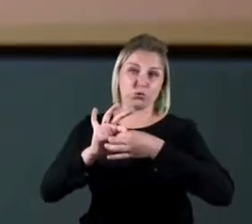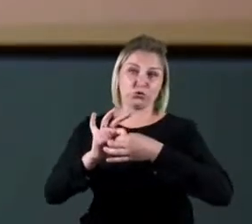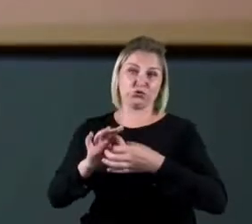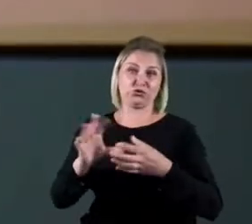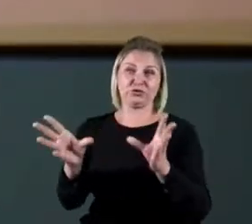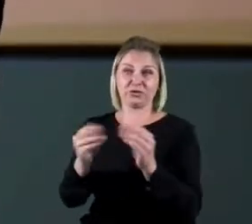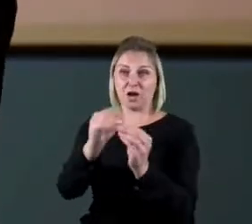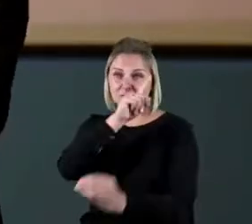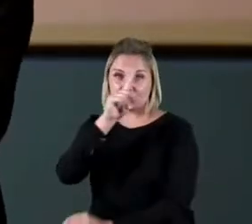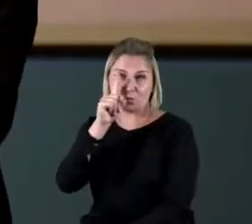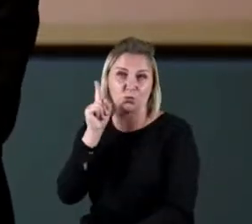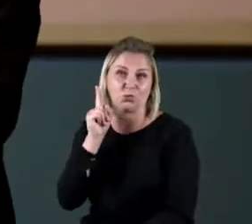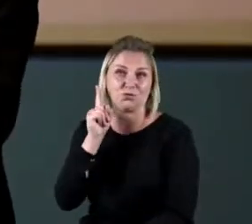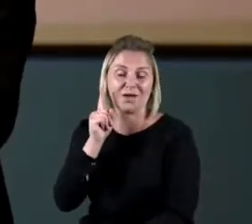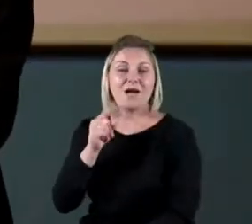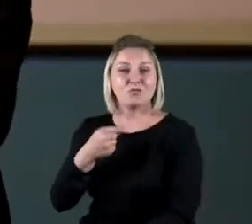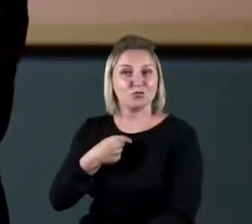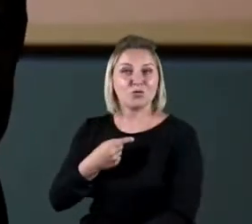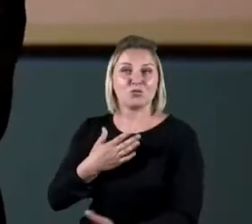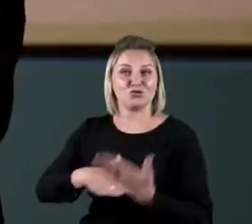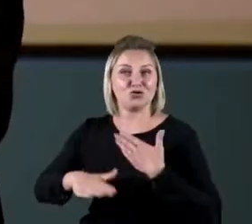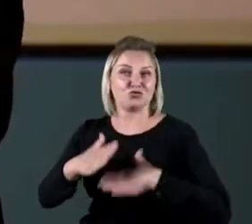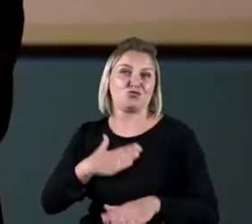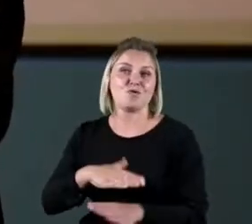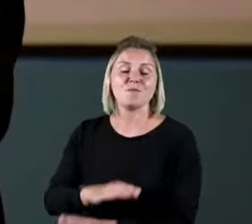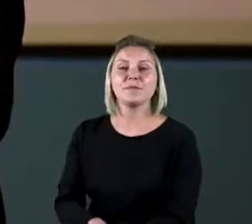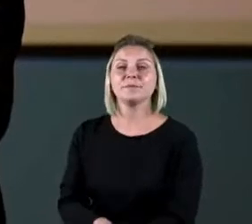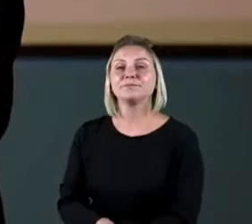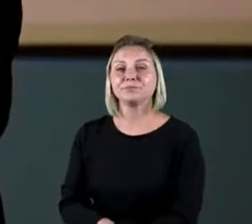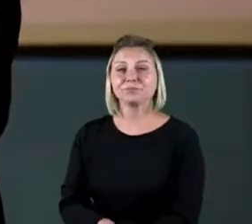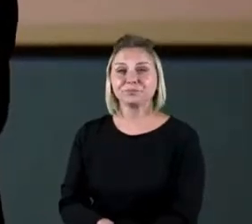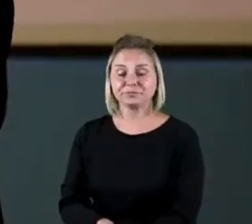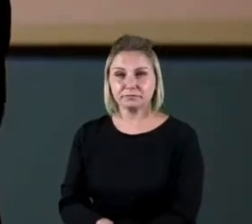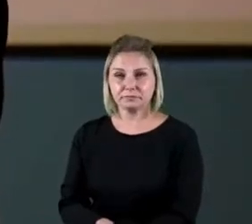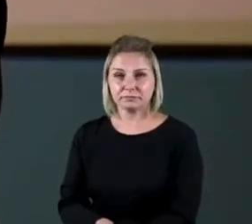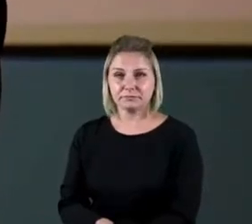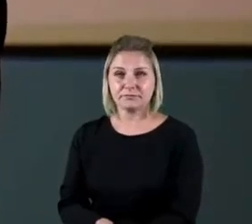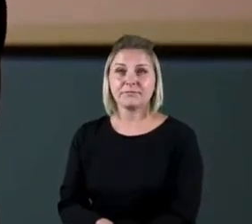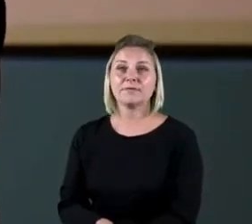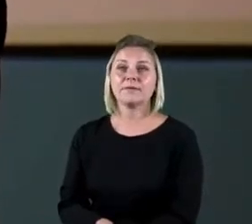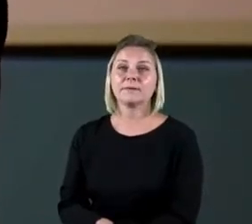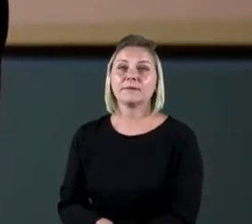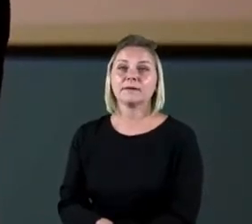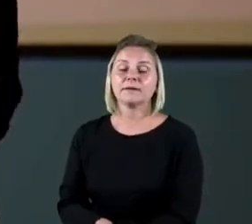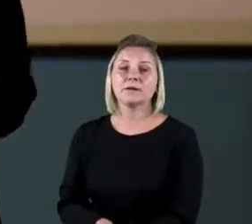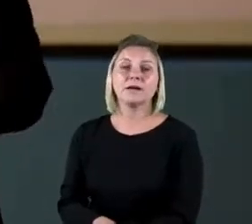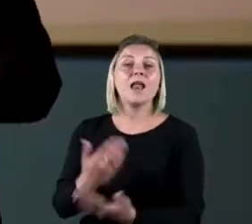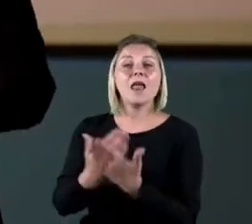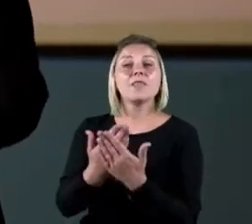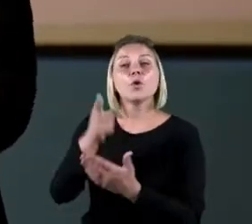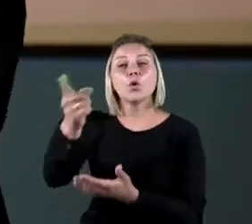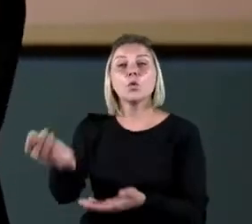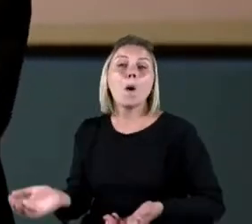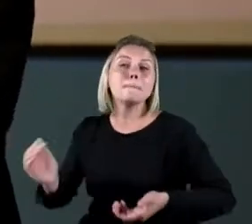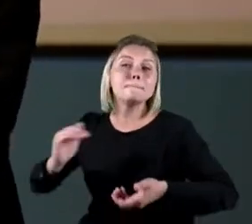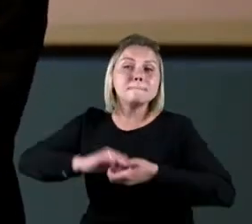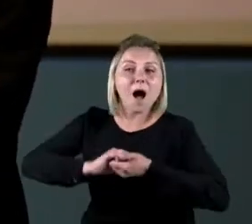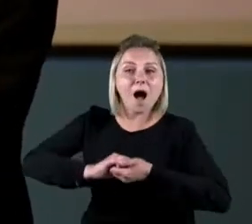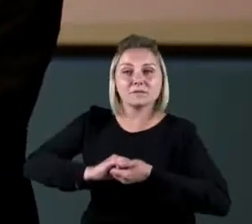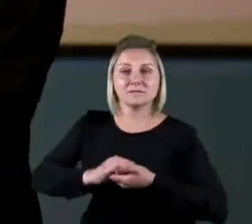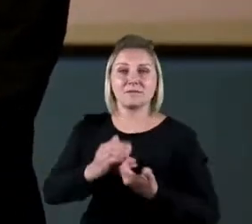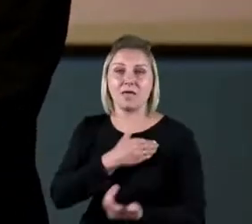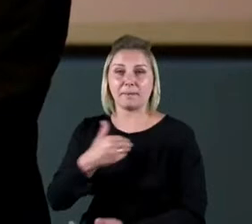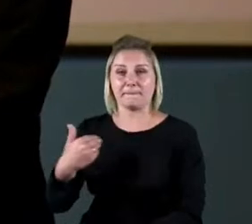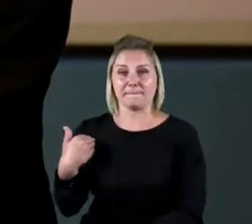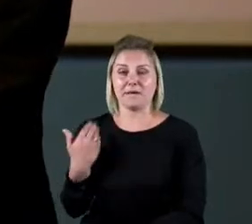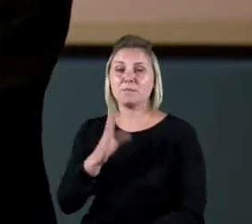We are offering to you, as a federation, a neutral convener, a neutral partner. We are. And we are ready to